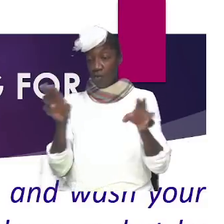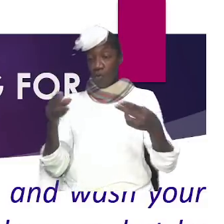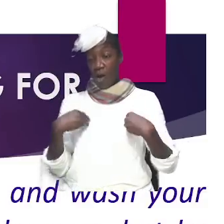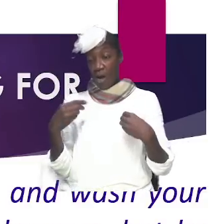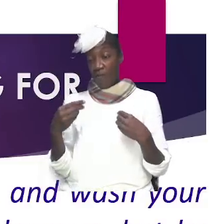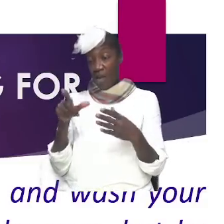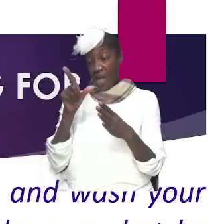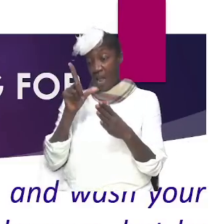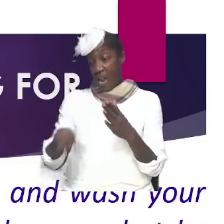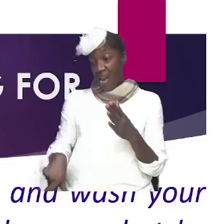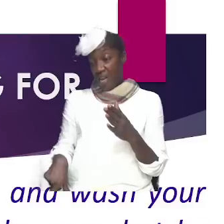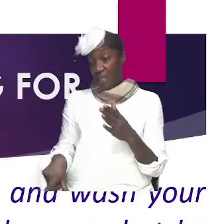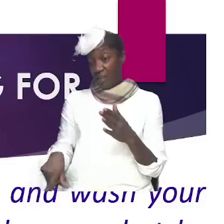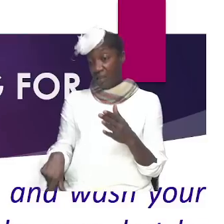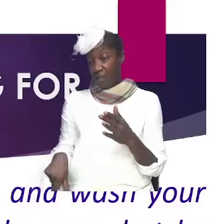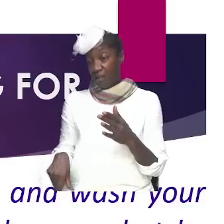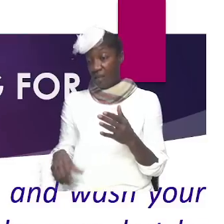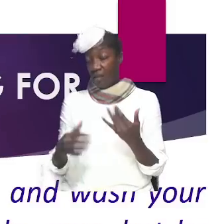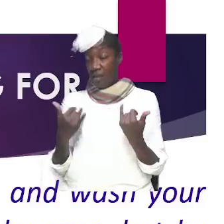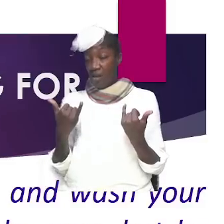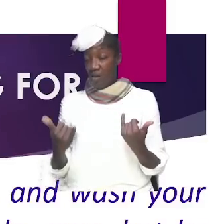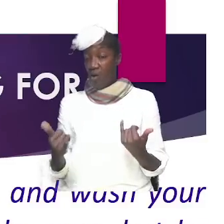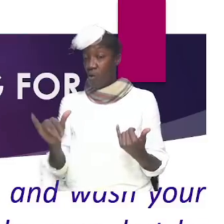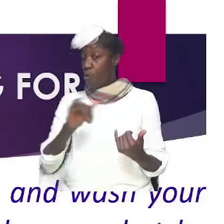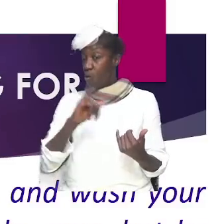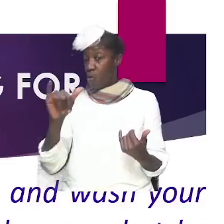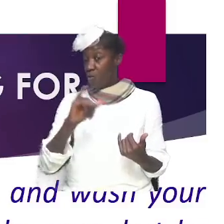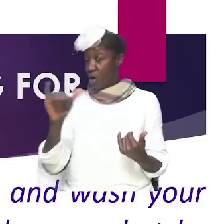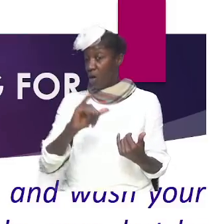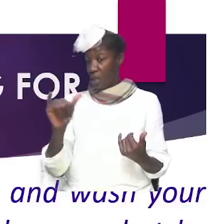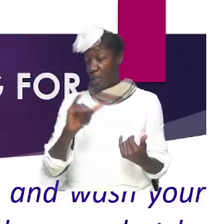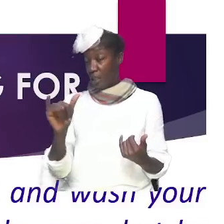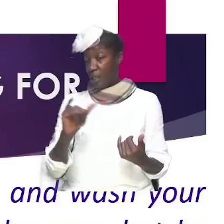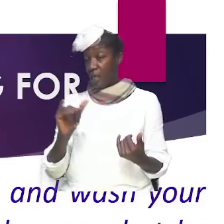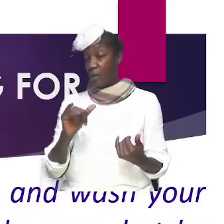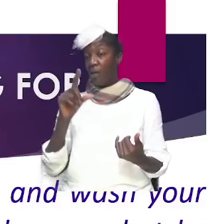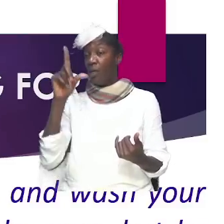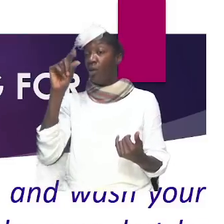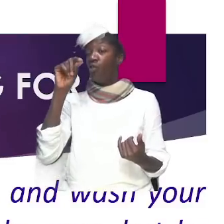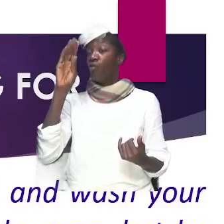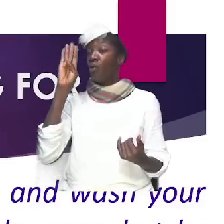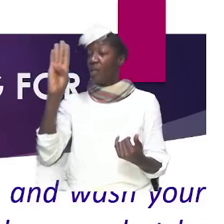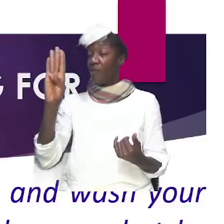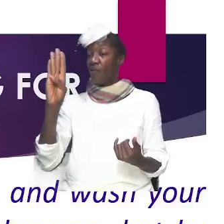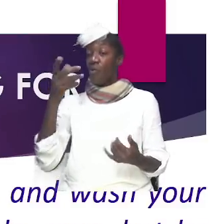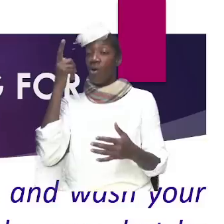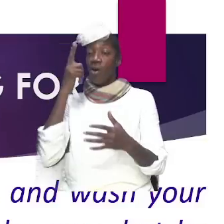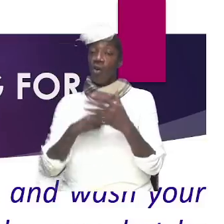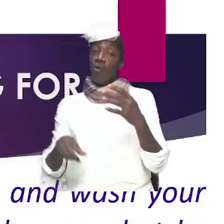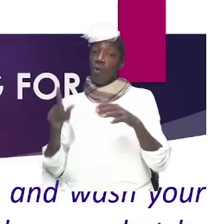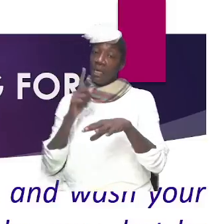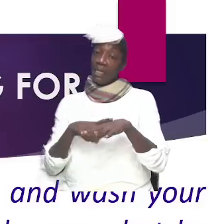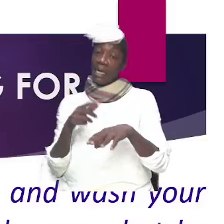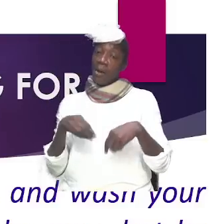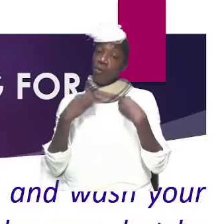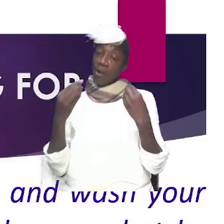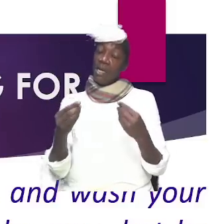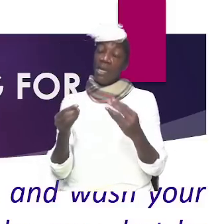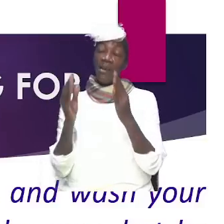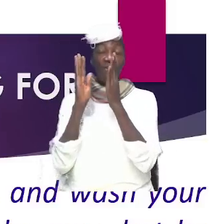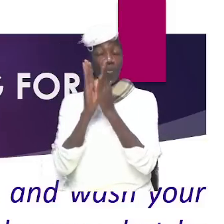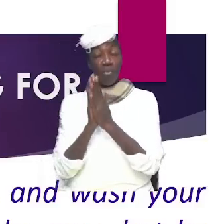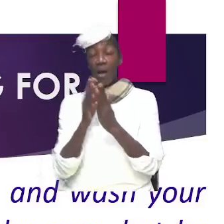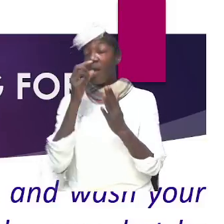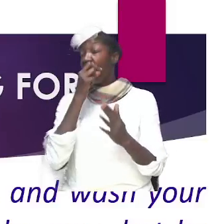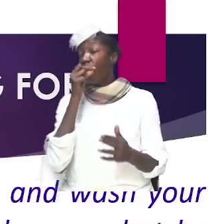in the day. How do we manage that 24 hours? What time do we give to prayer and to